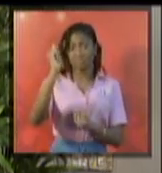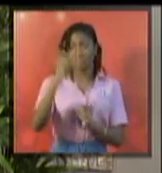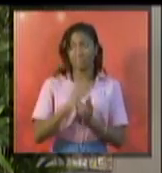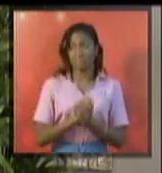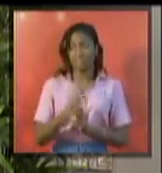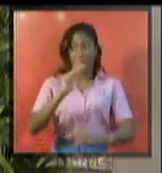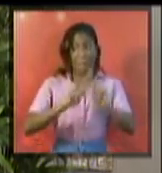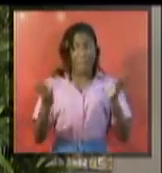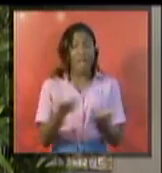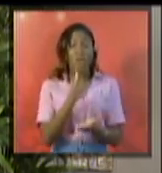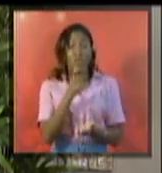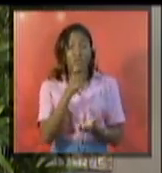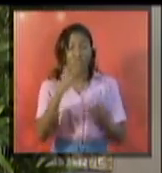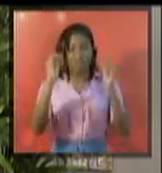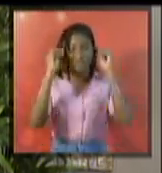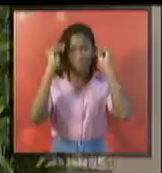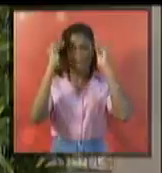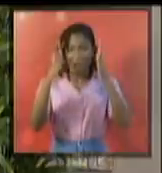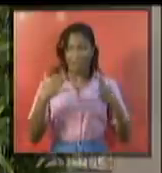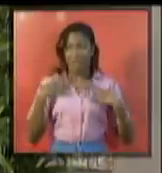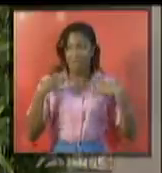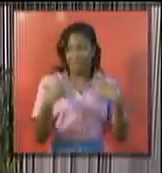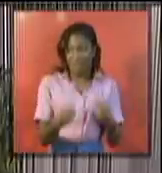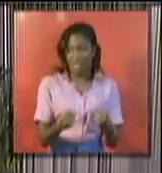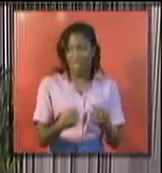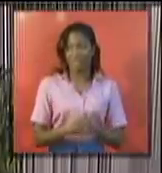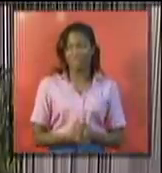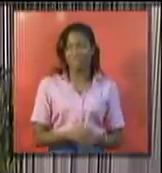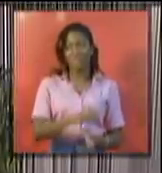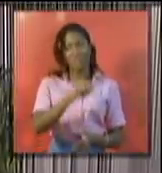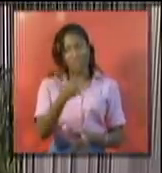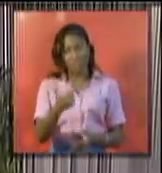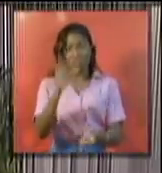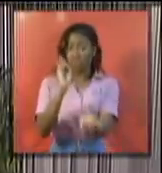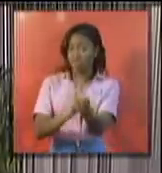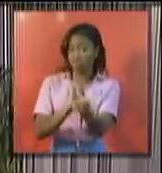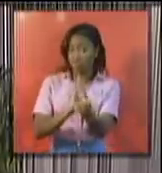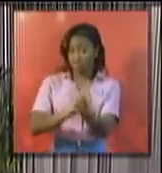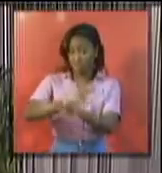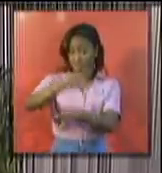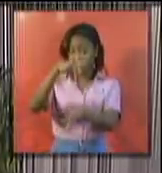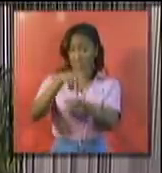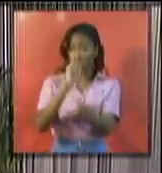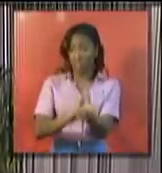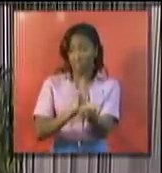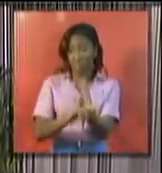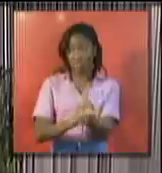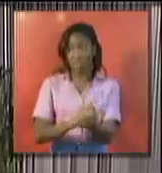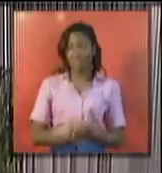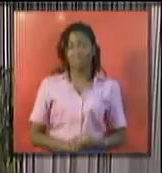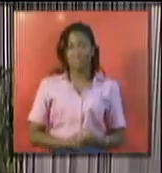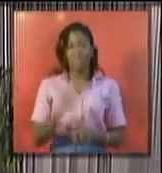panelists today are the Honorable Terrence Deyalsingh, Minister of Health, Dr. Naresh Nandram, Principal Medical